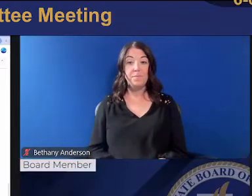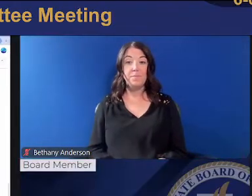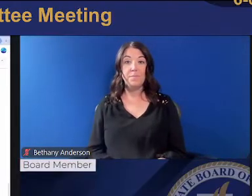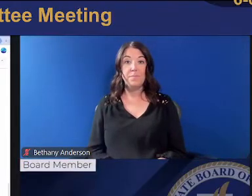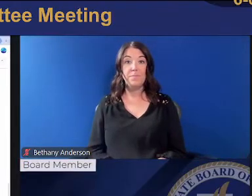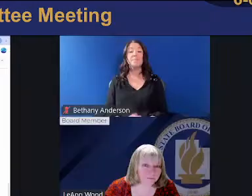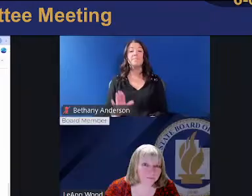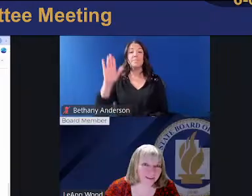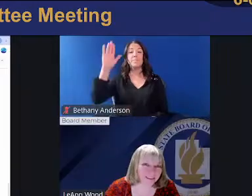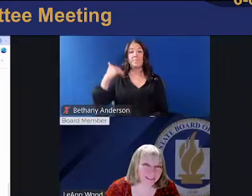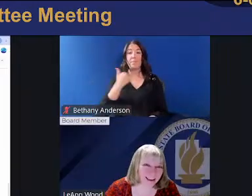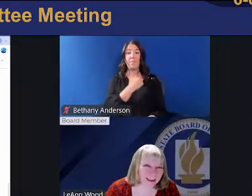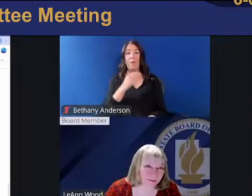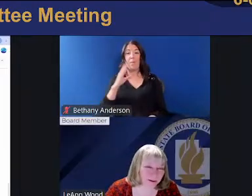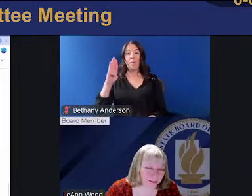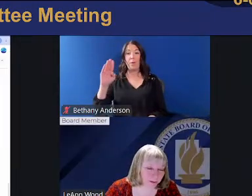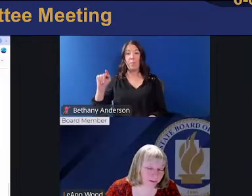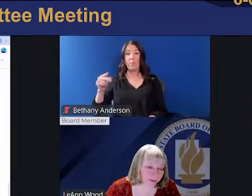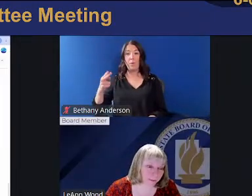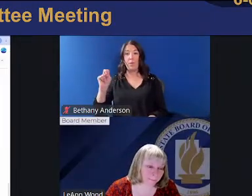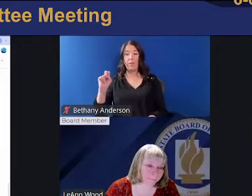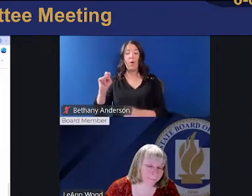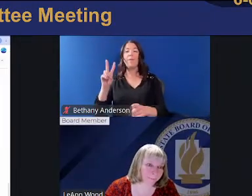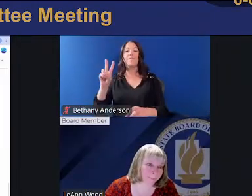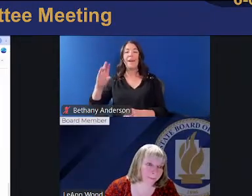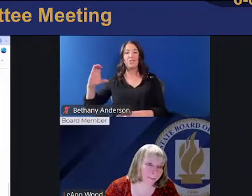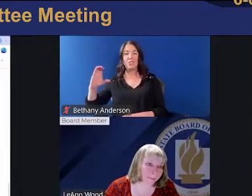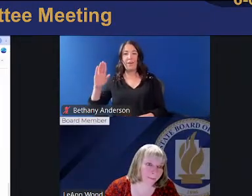I'm happy to do that. Thank you, Vice Chair Booth.